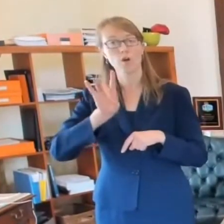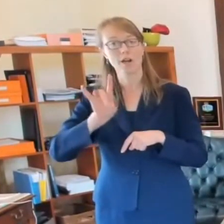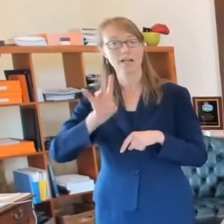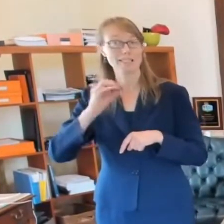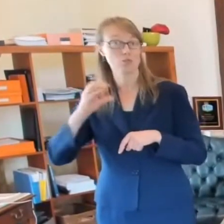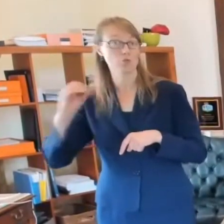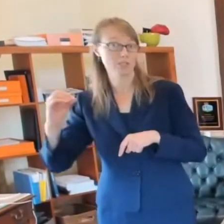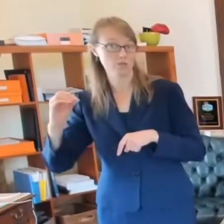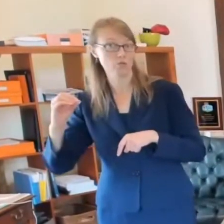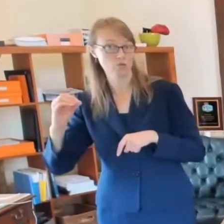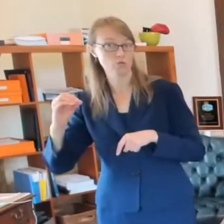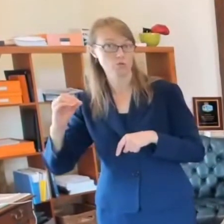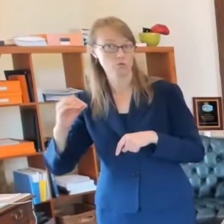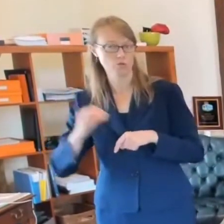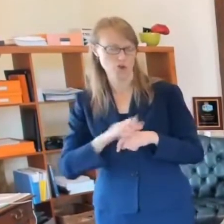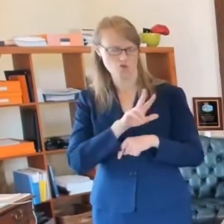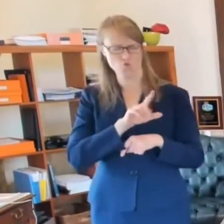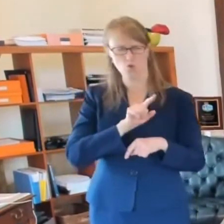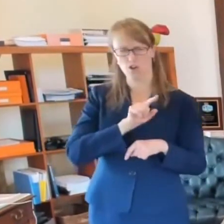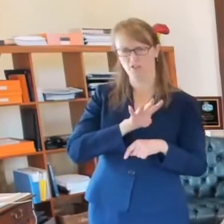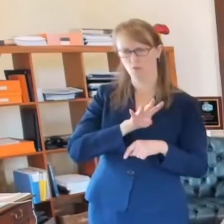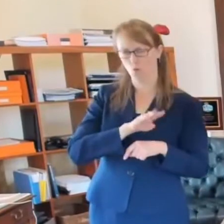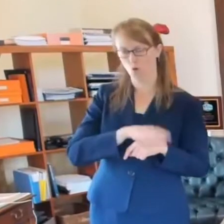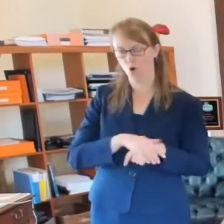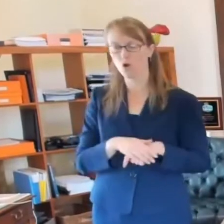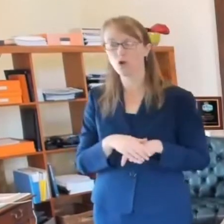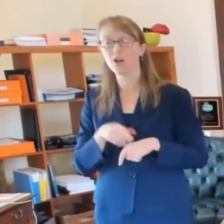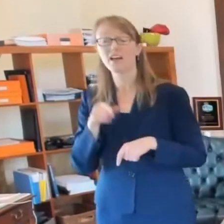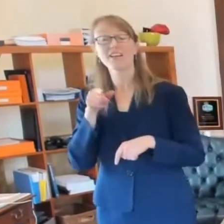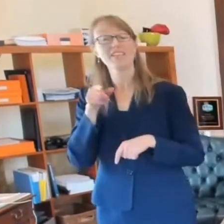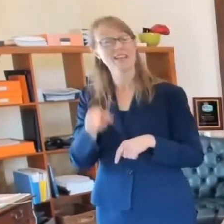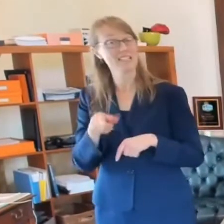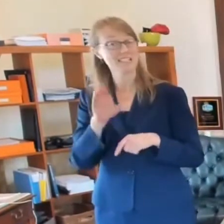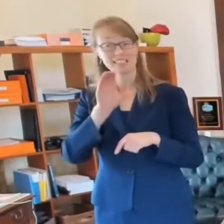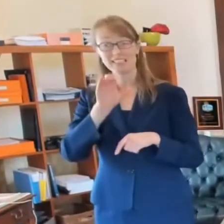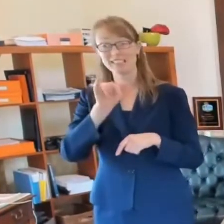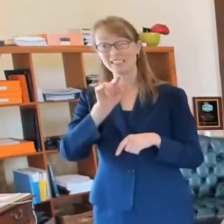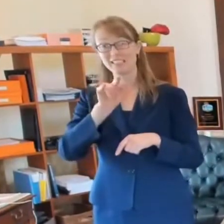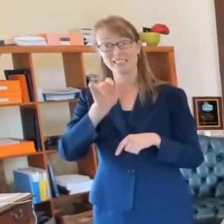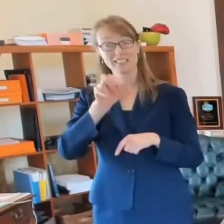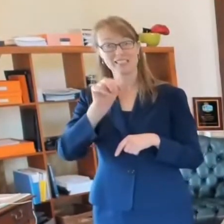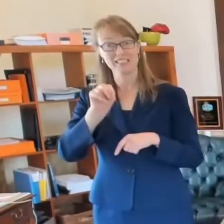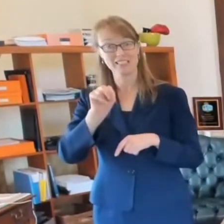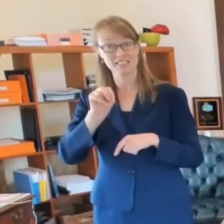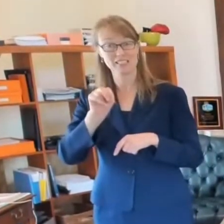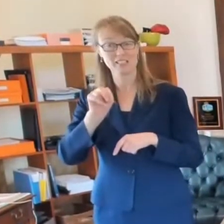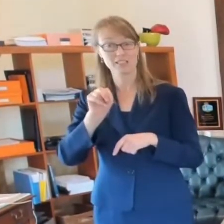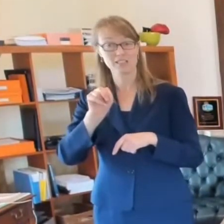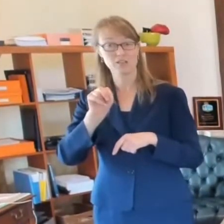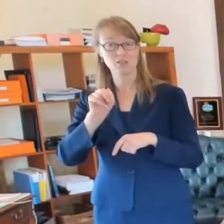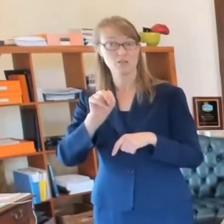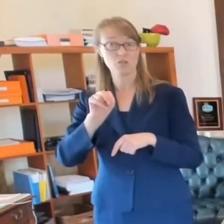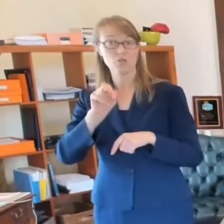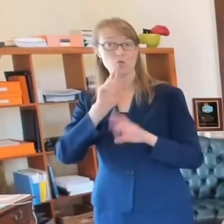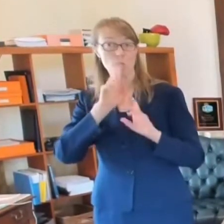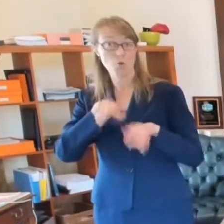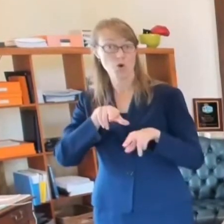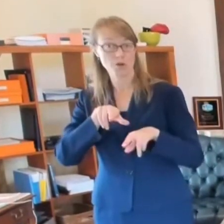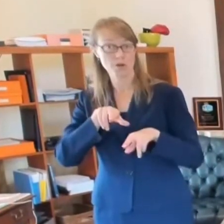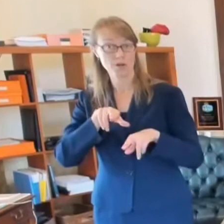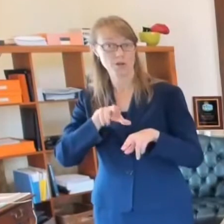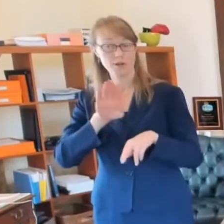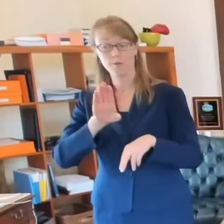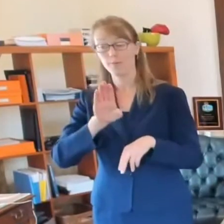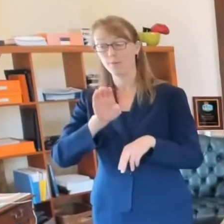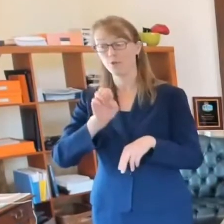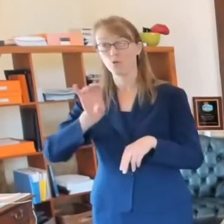314-622-4800. And through that, that's the Citizen Service Bureau. You can upload pictures and you can upload videos if you go online and